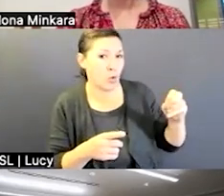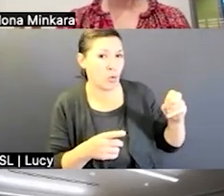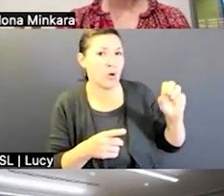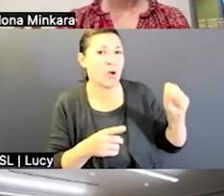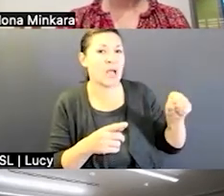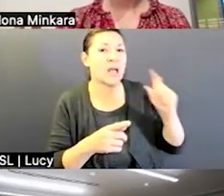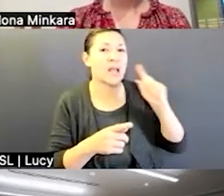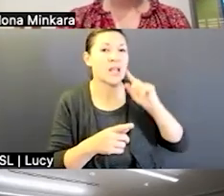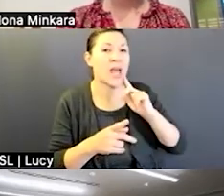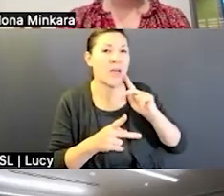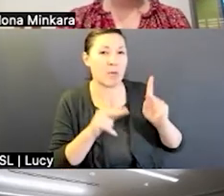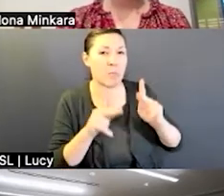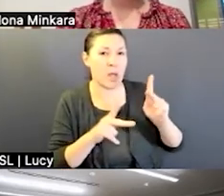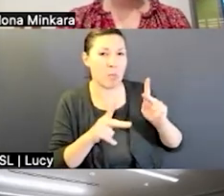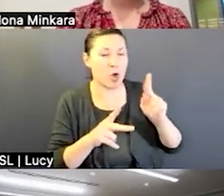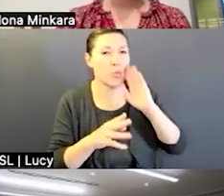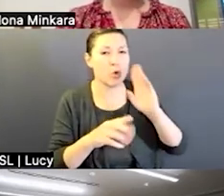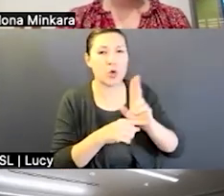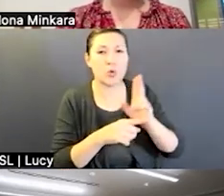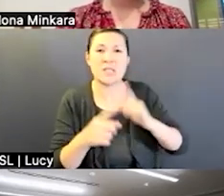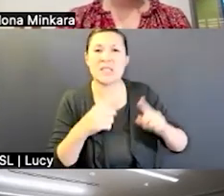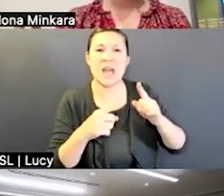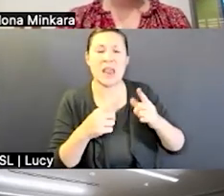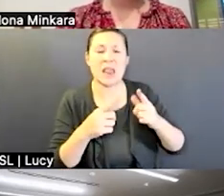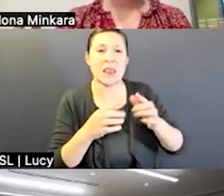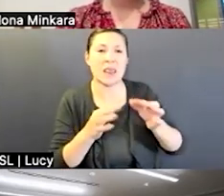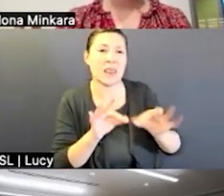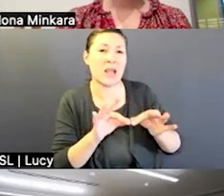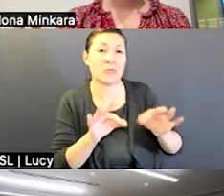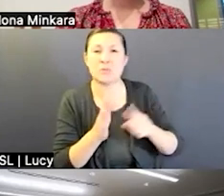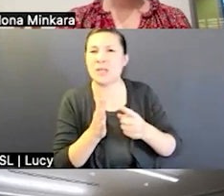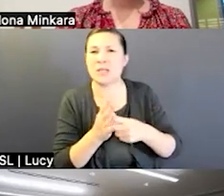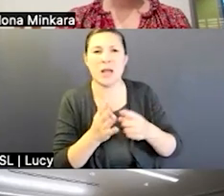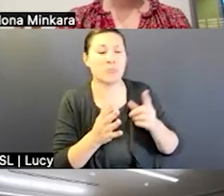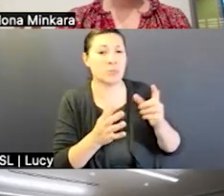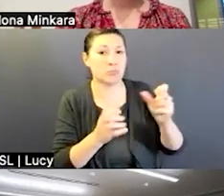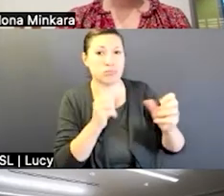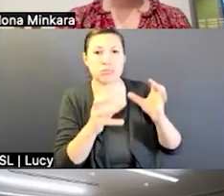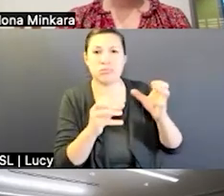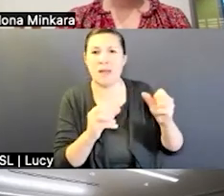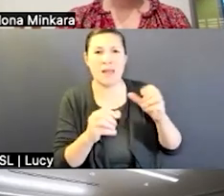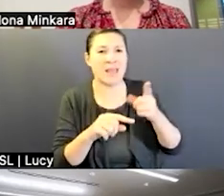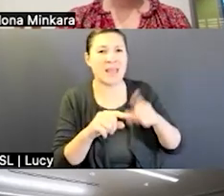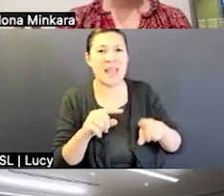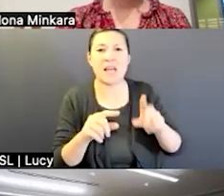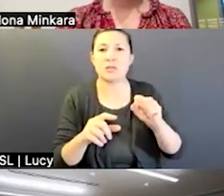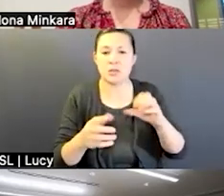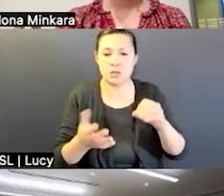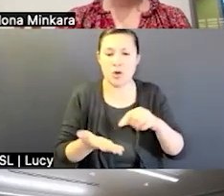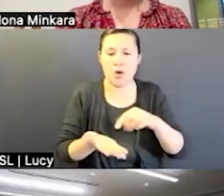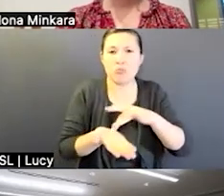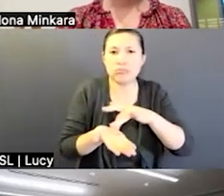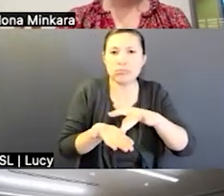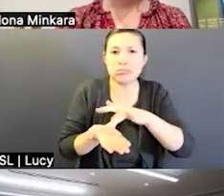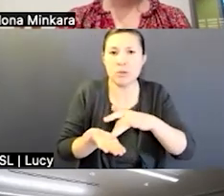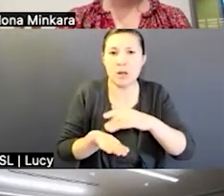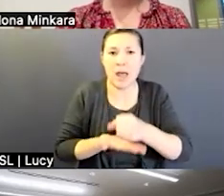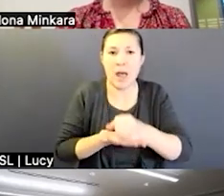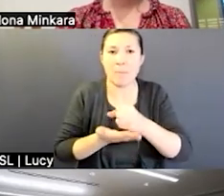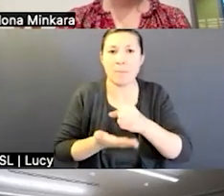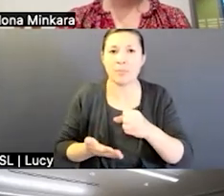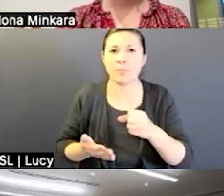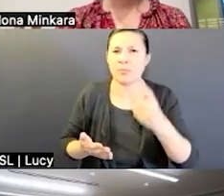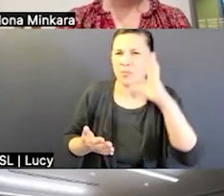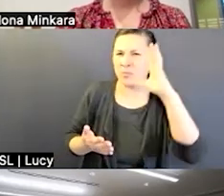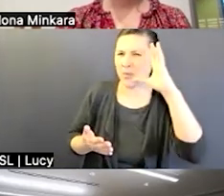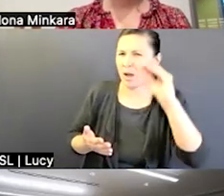partners. I have a question. Yeah. This was something that I was told before, and I want to know like if this is true. I was going to like there was